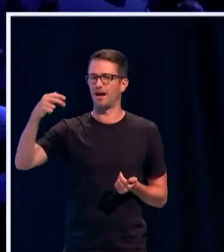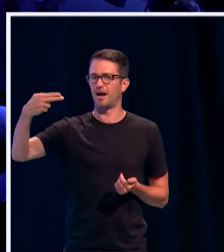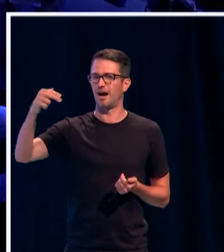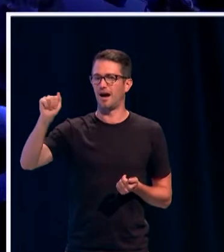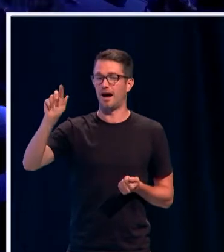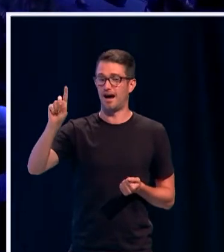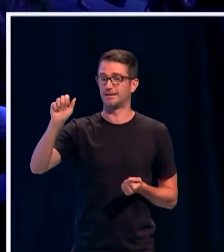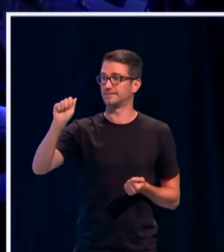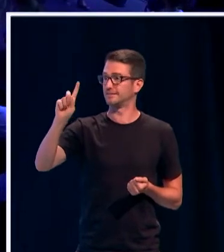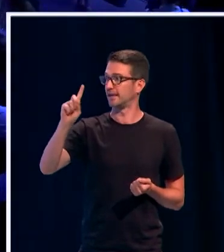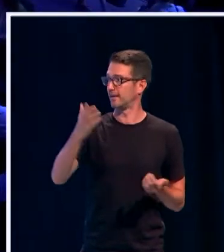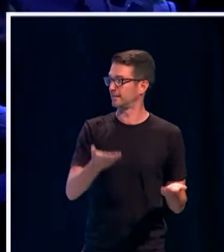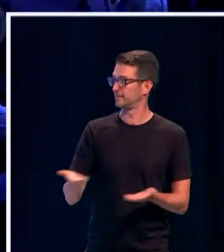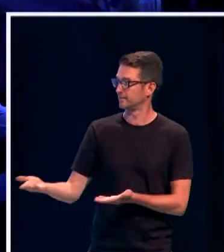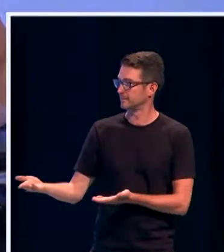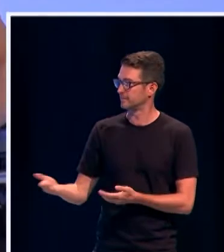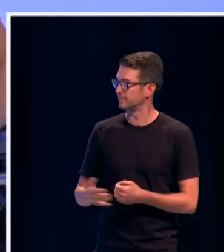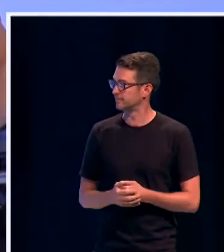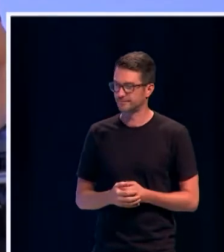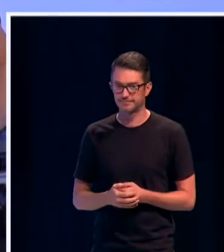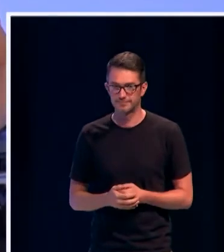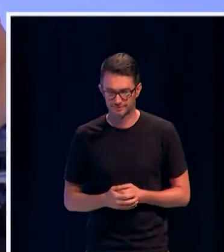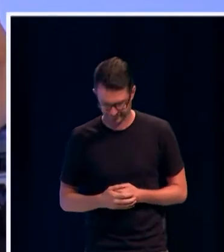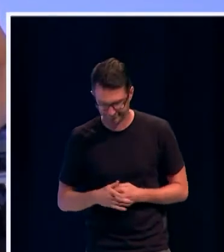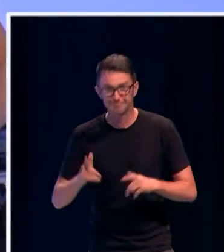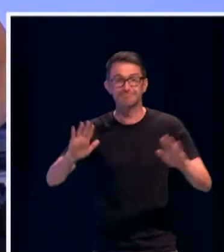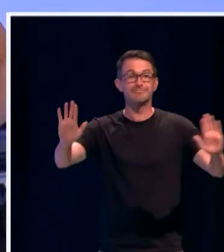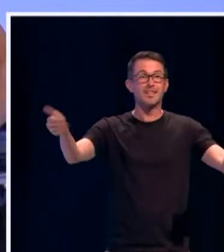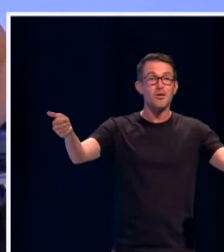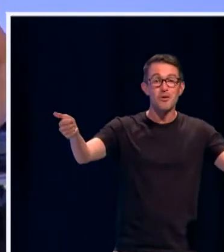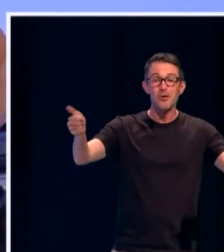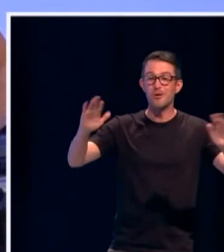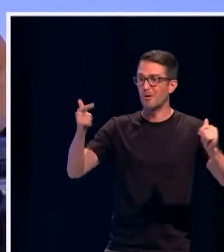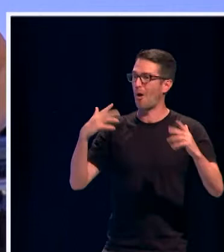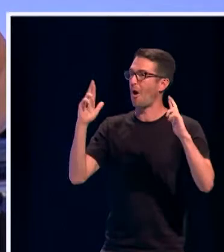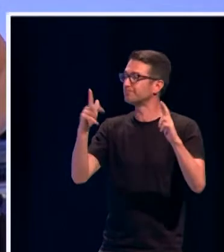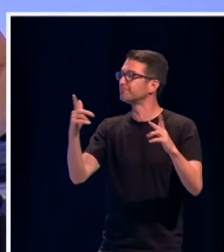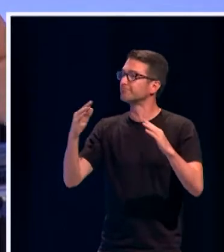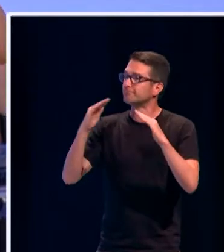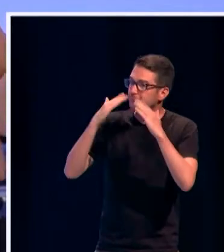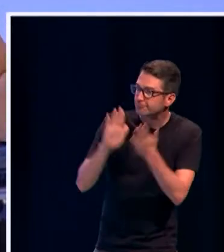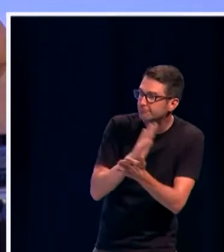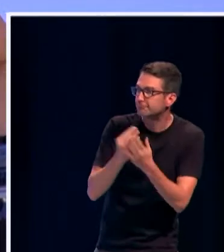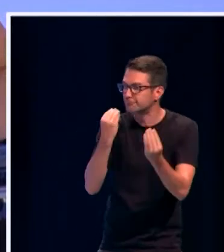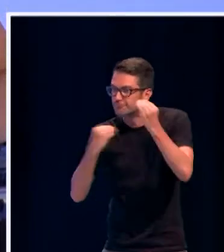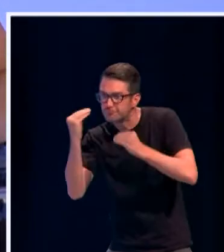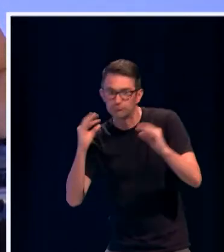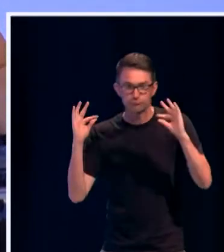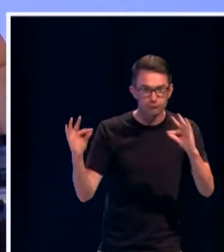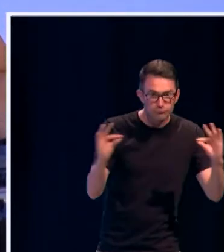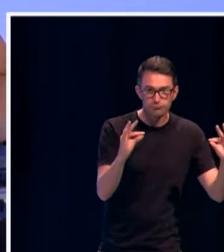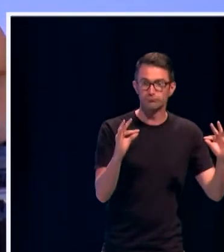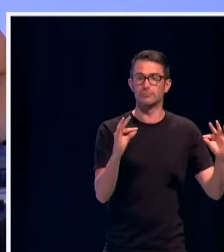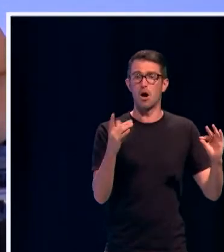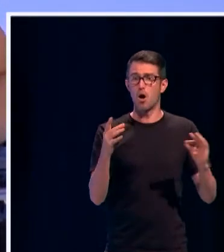Welcome back, everybody. I hope you had a nice lunch break. Welcome also to those who just joined us or following us online. So my name